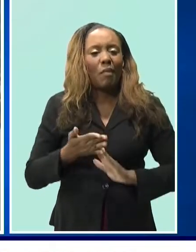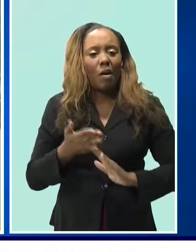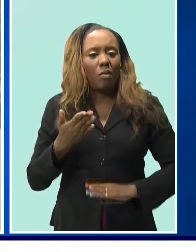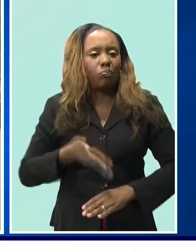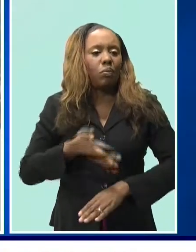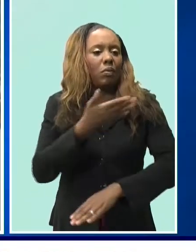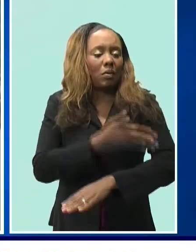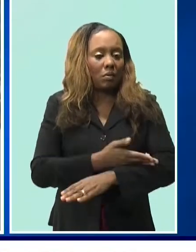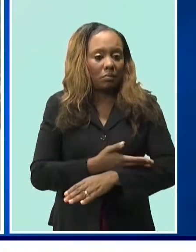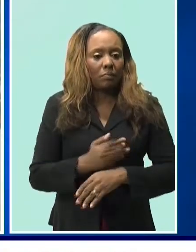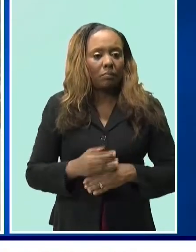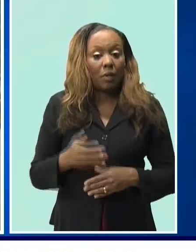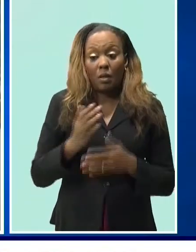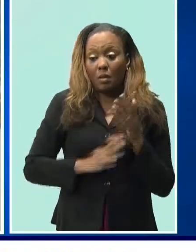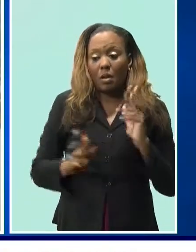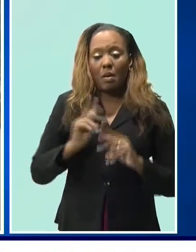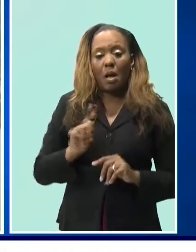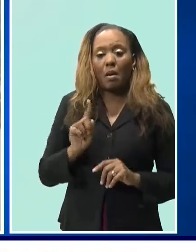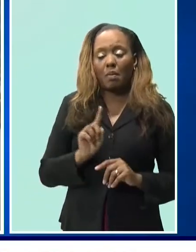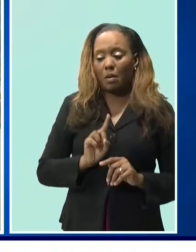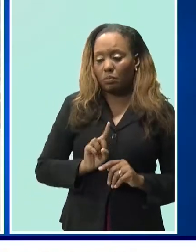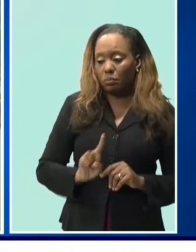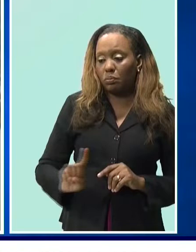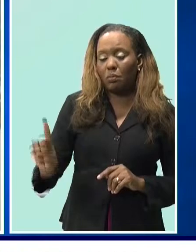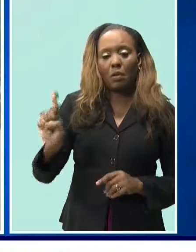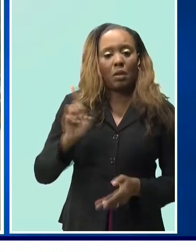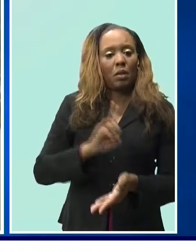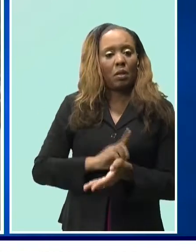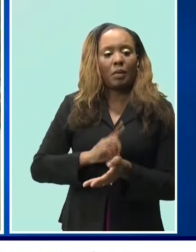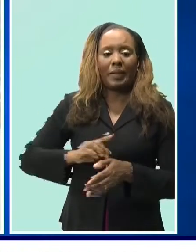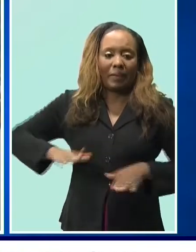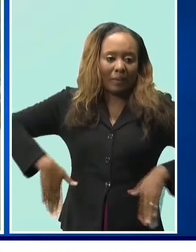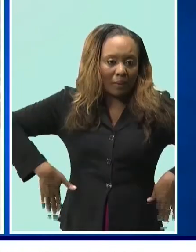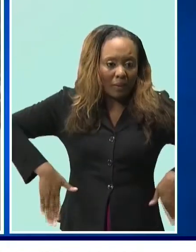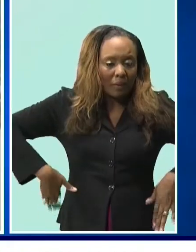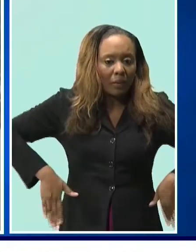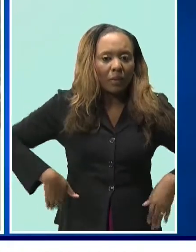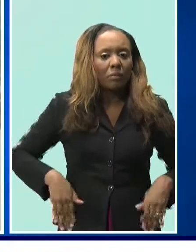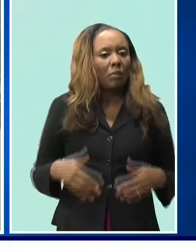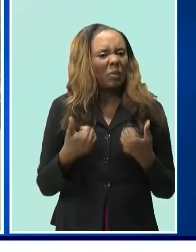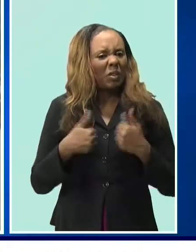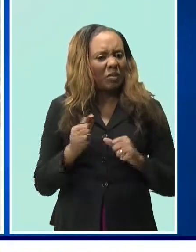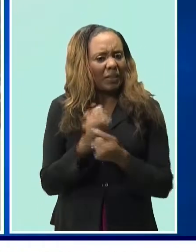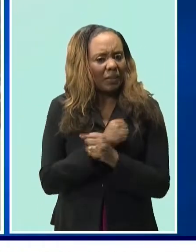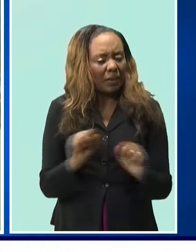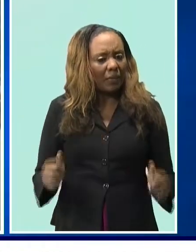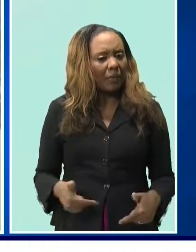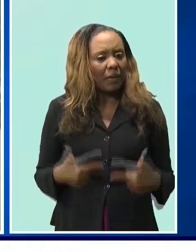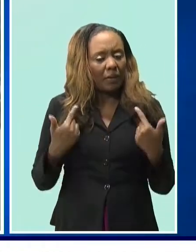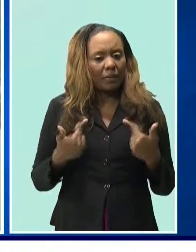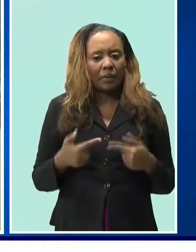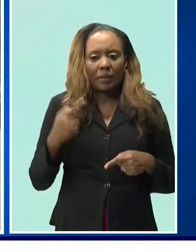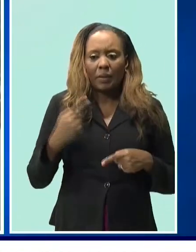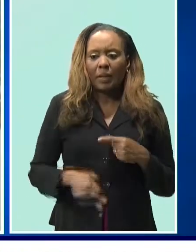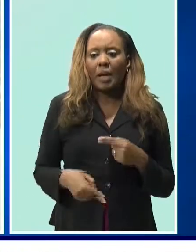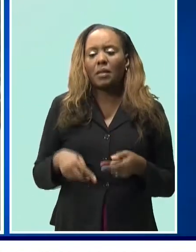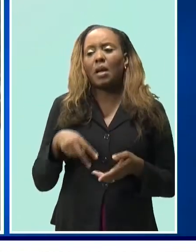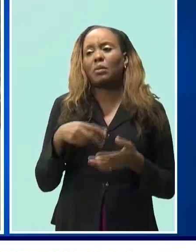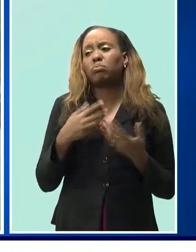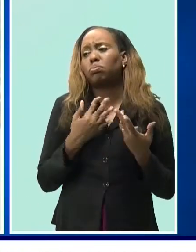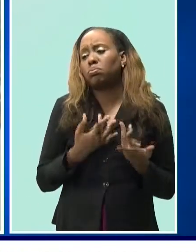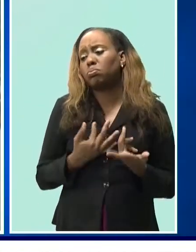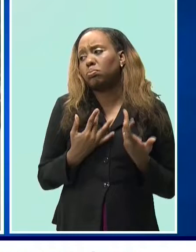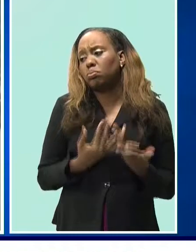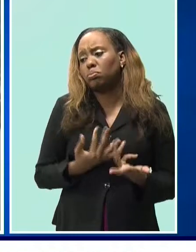late, and that also represents a major challenge in terms of trying to save life. And that is one of the reasons why we've